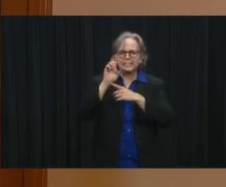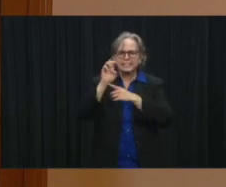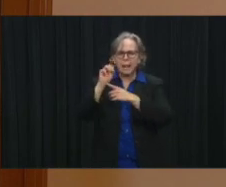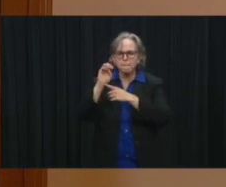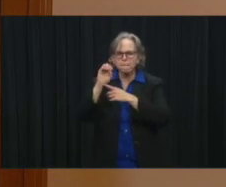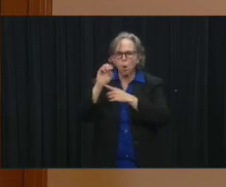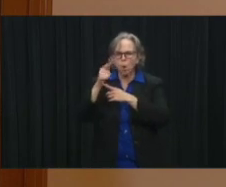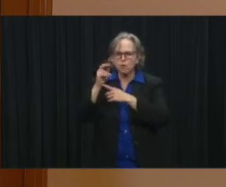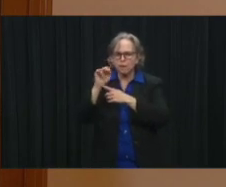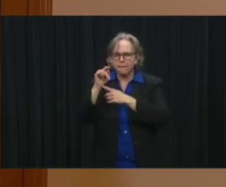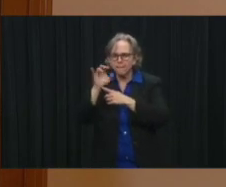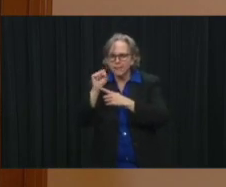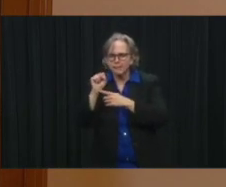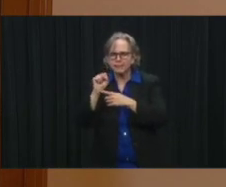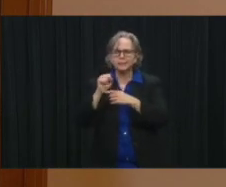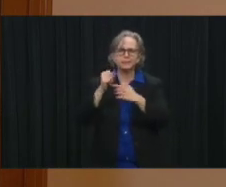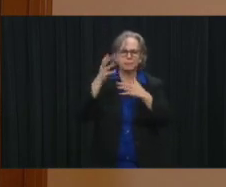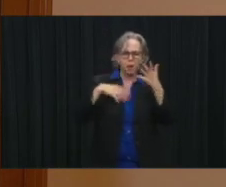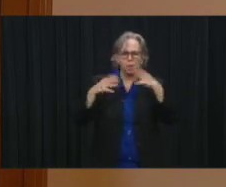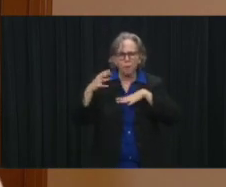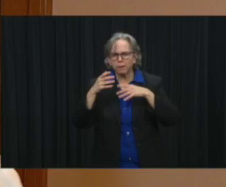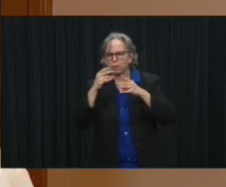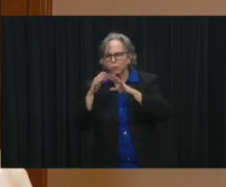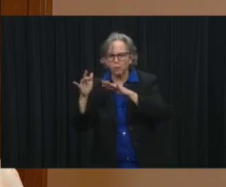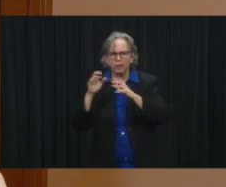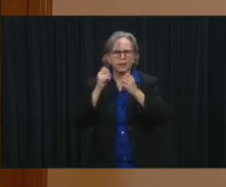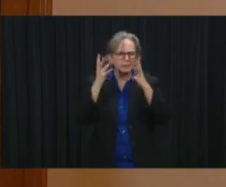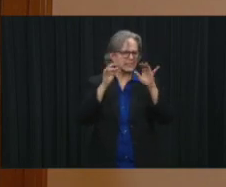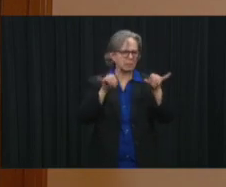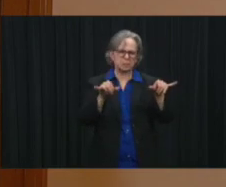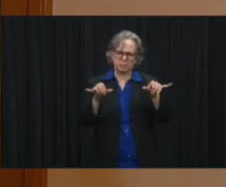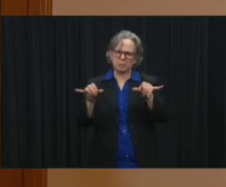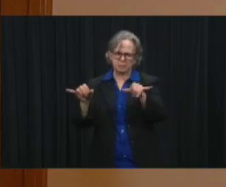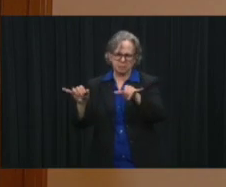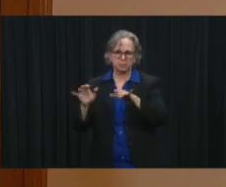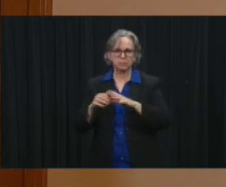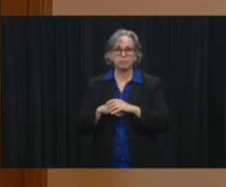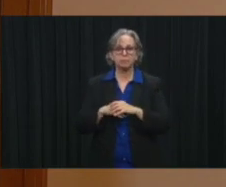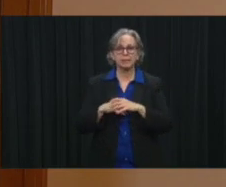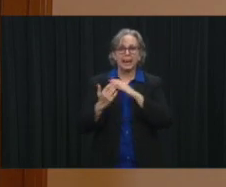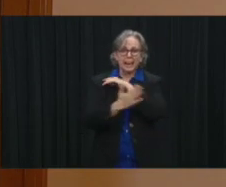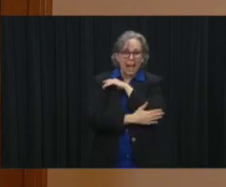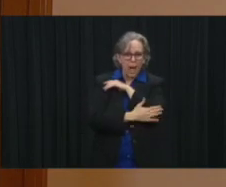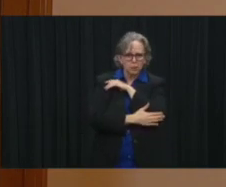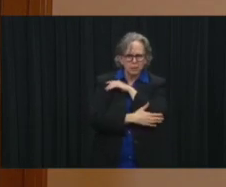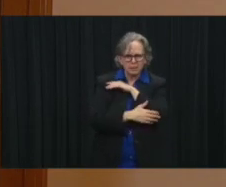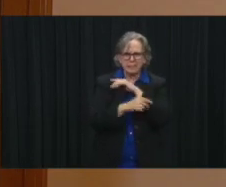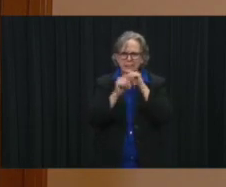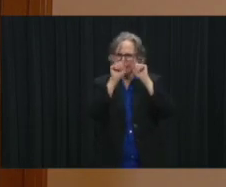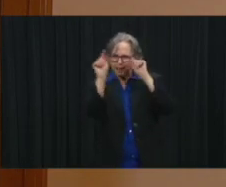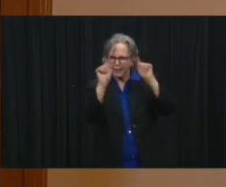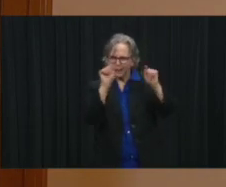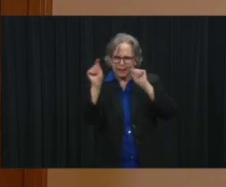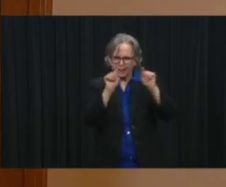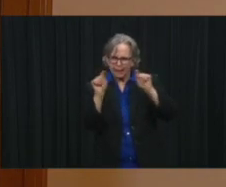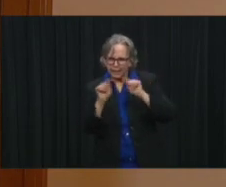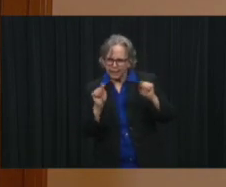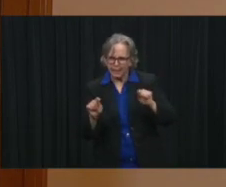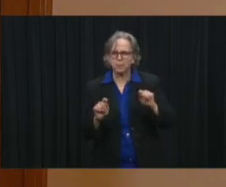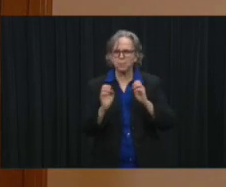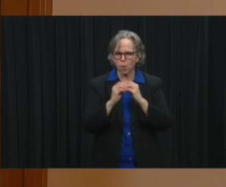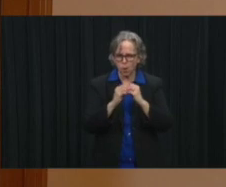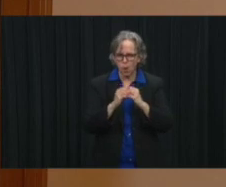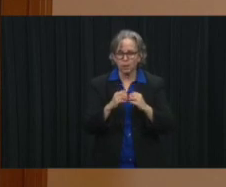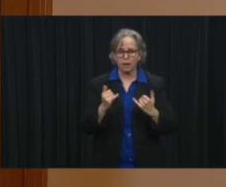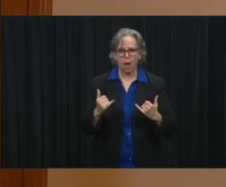sense, also by county. But we do want to say today that we have cases as of today.